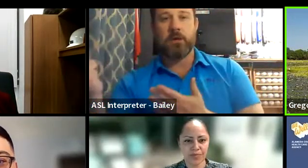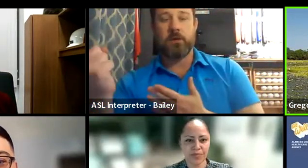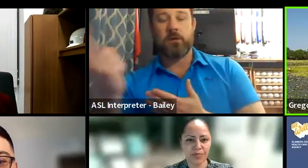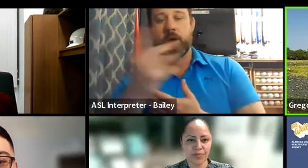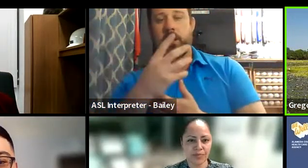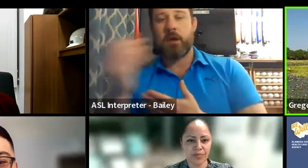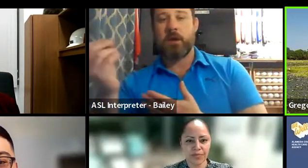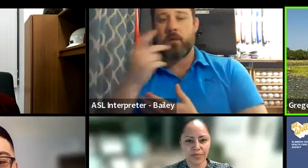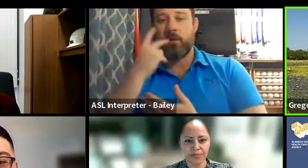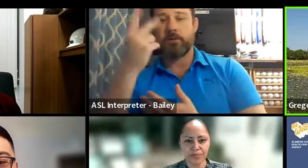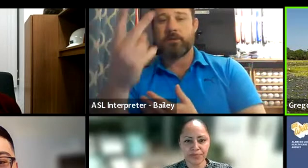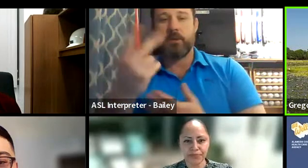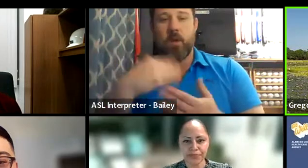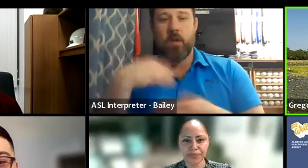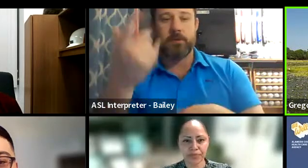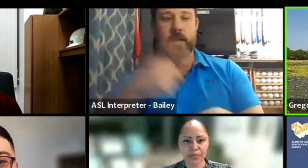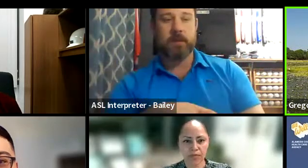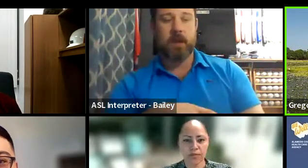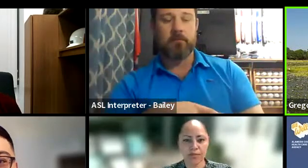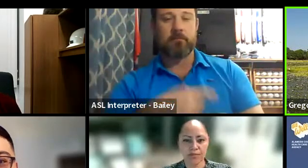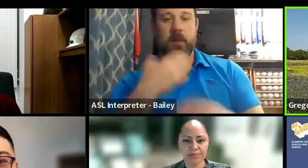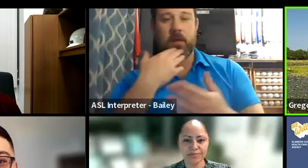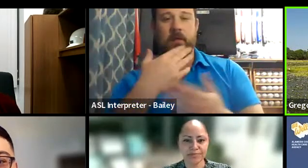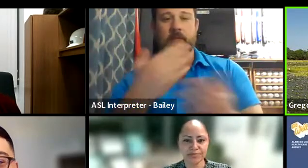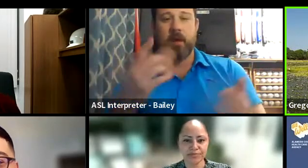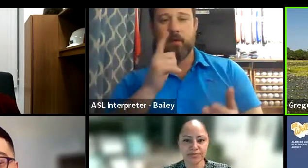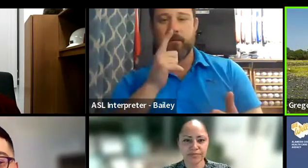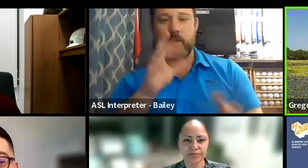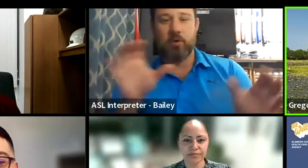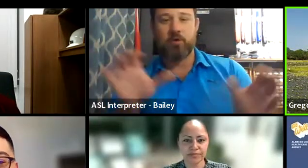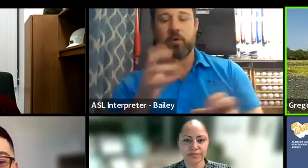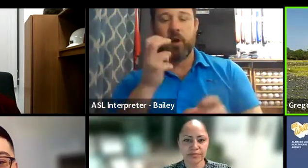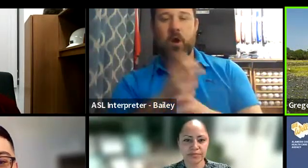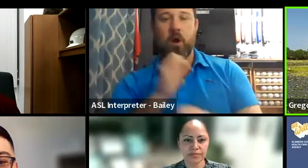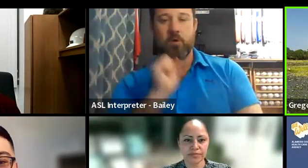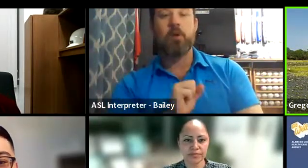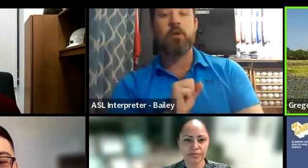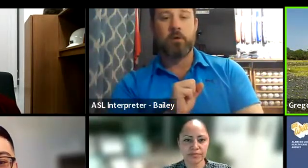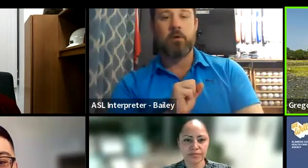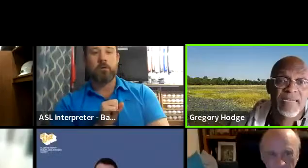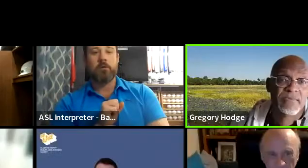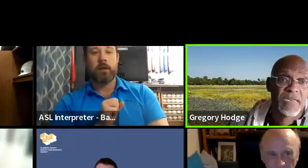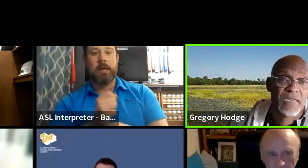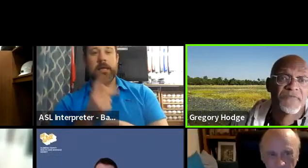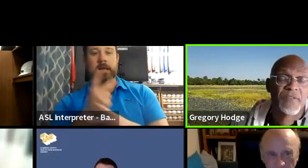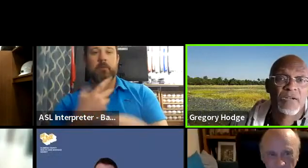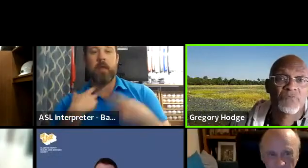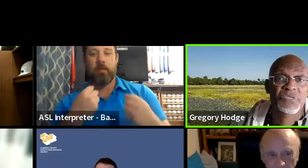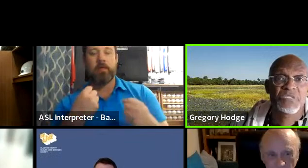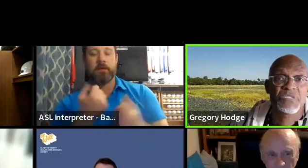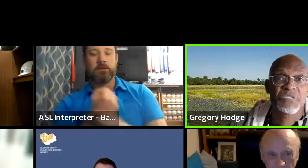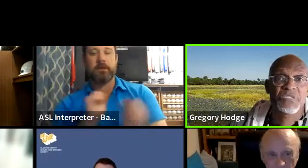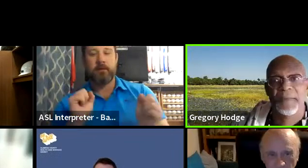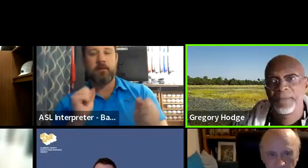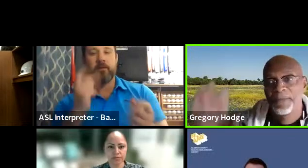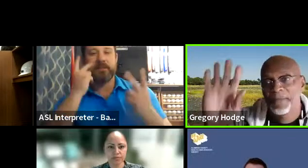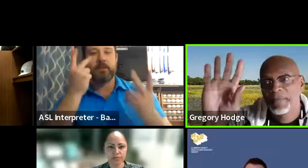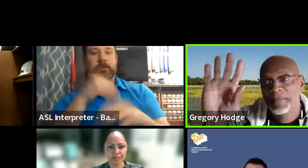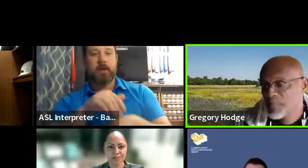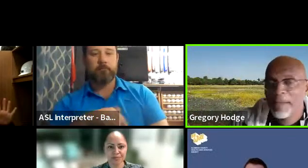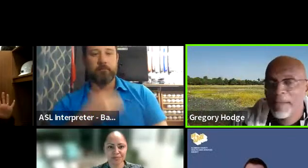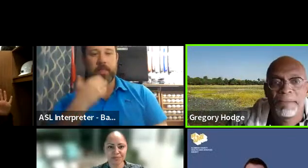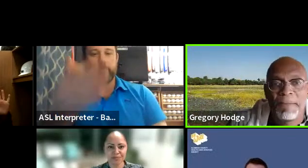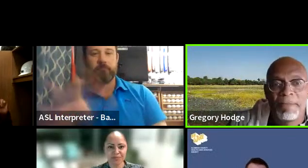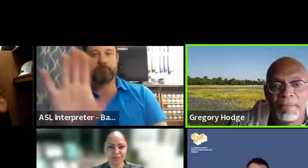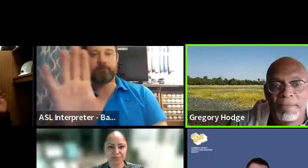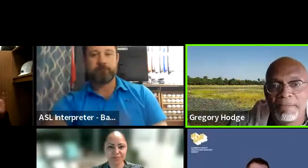and we will see you all the next time. And thank everyone for doing the hard work that you're doing to keep us healthy and safe. All right, we'll see you next time.